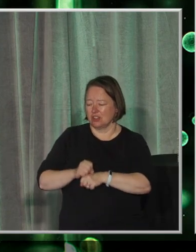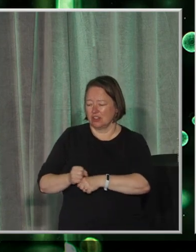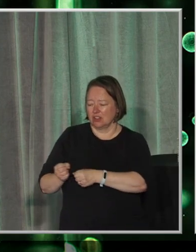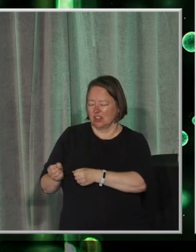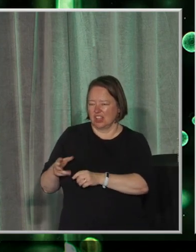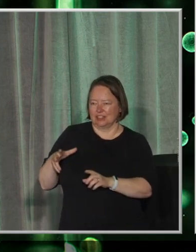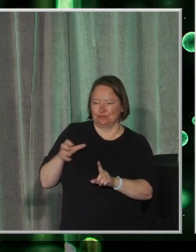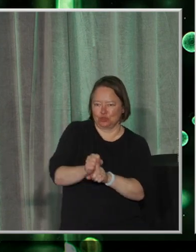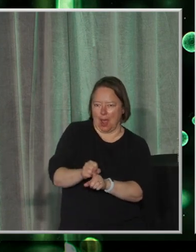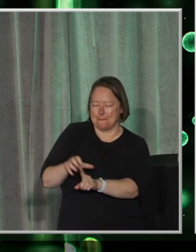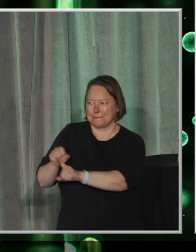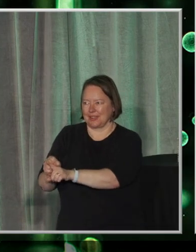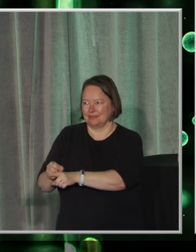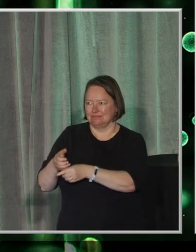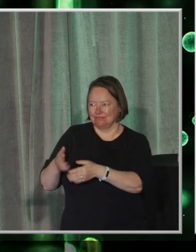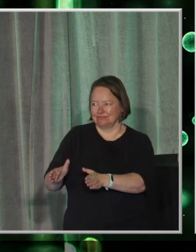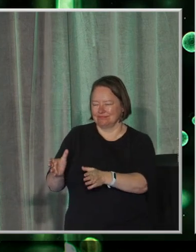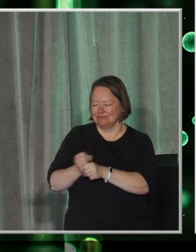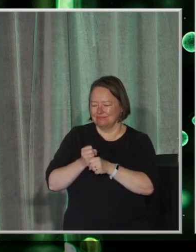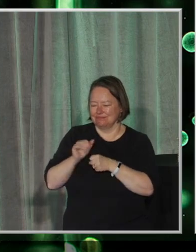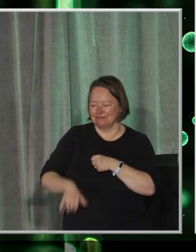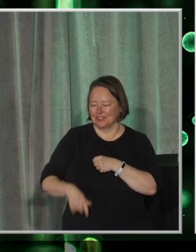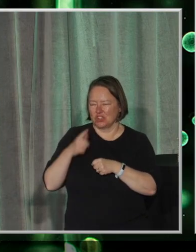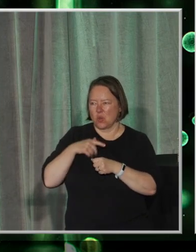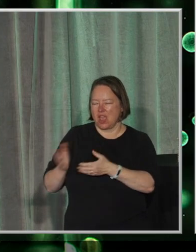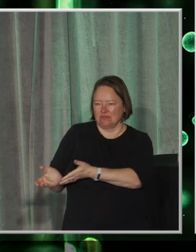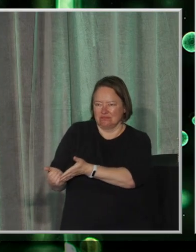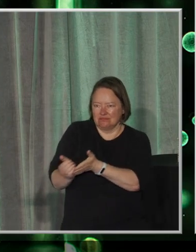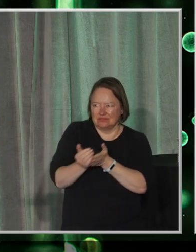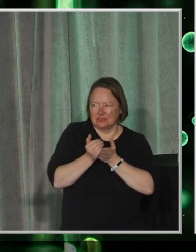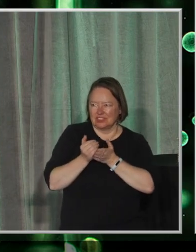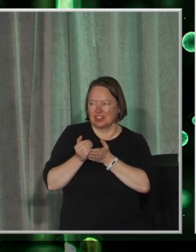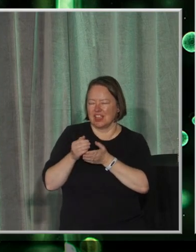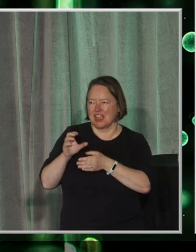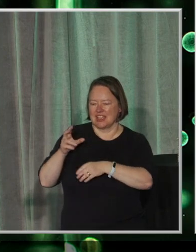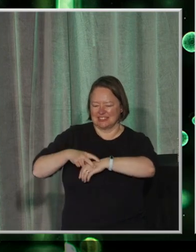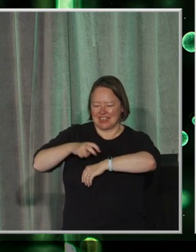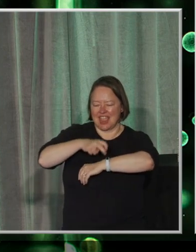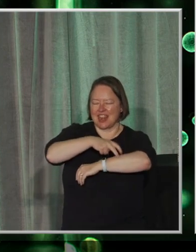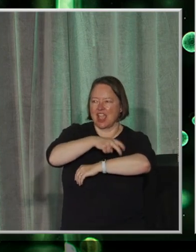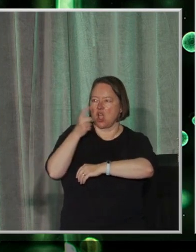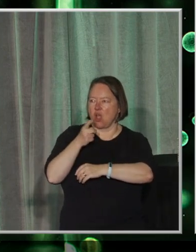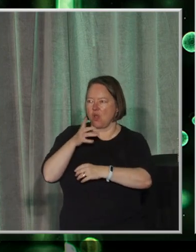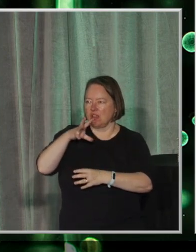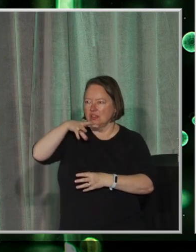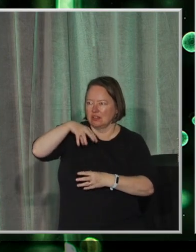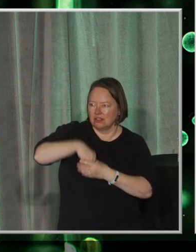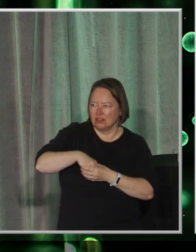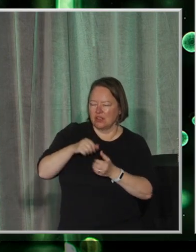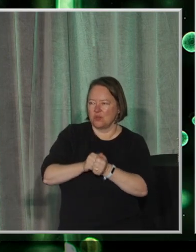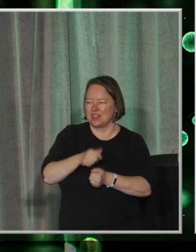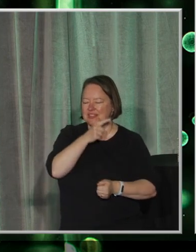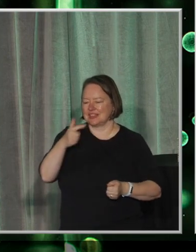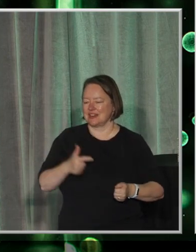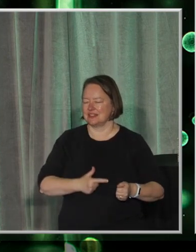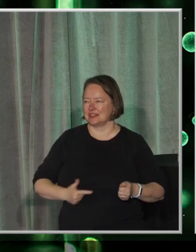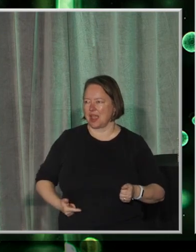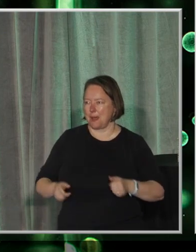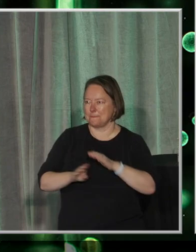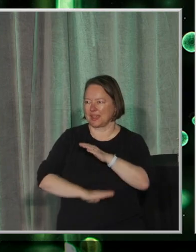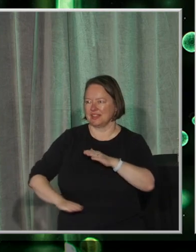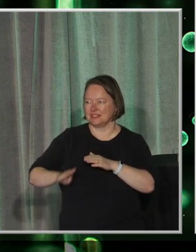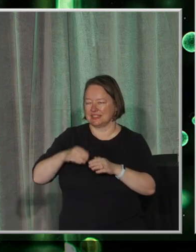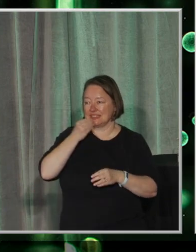of trapping Senene. So after the harvest of Senene, Senene are always incorporated into the Tanzanians' basic